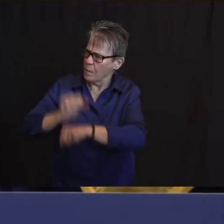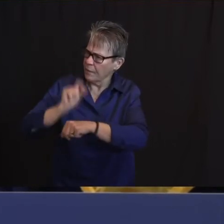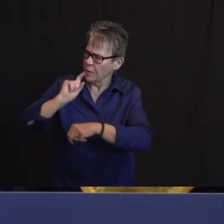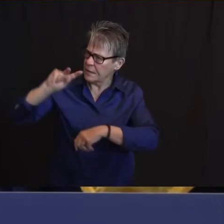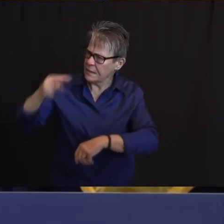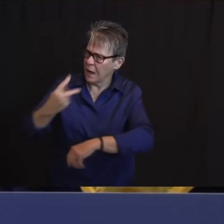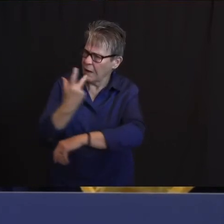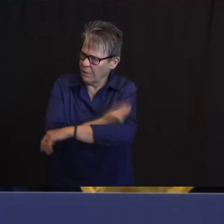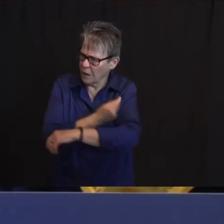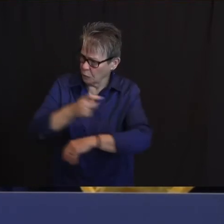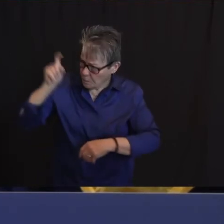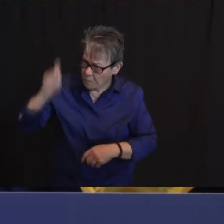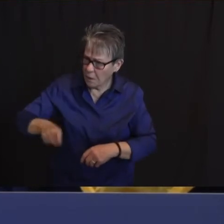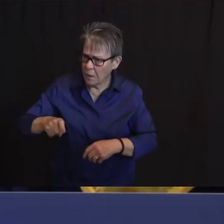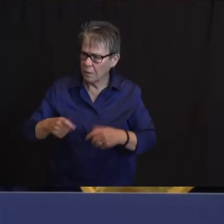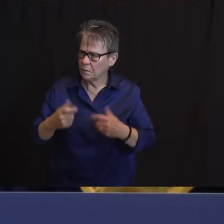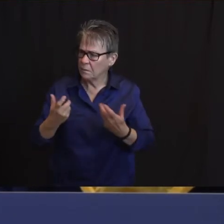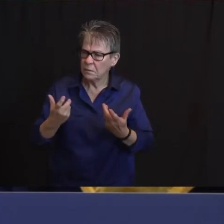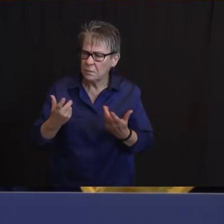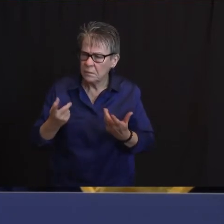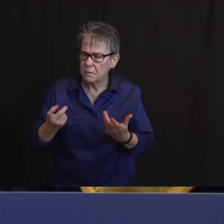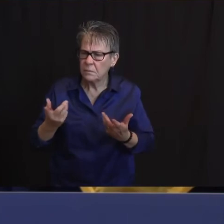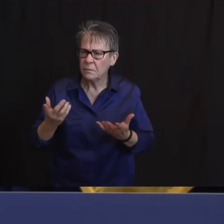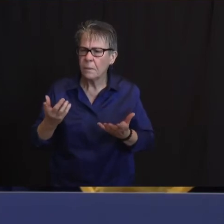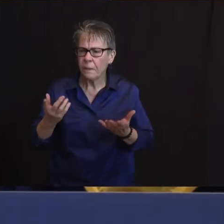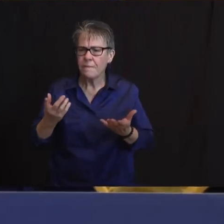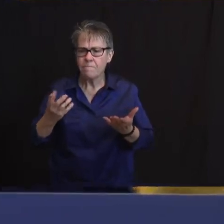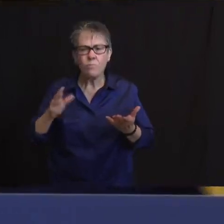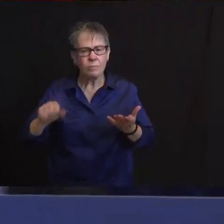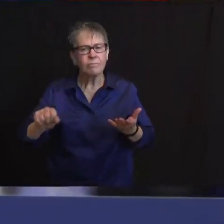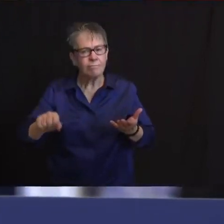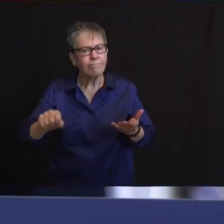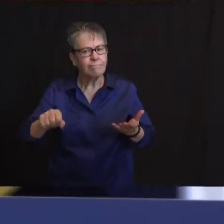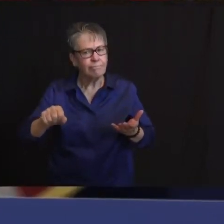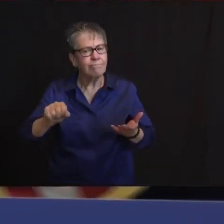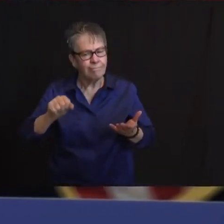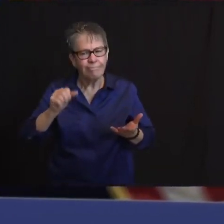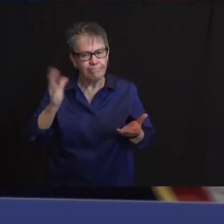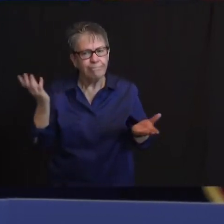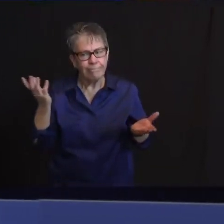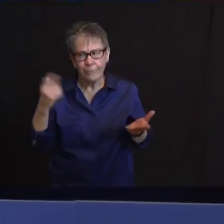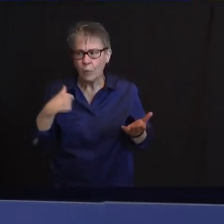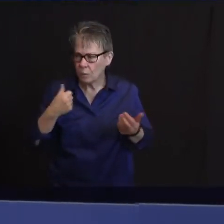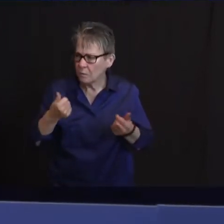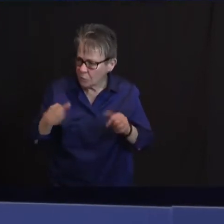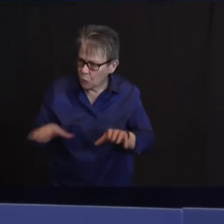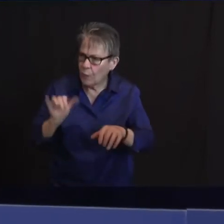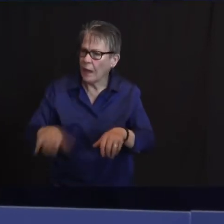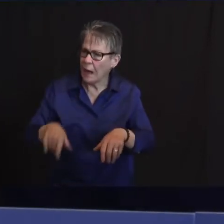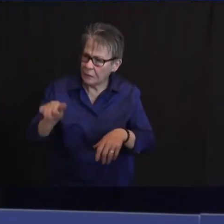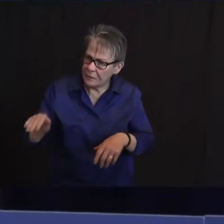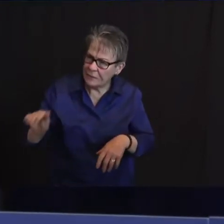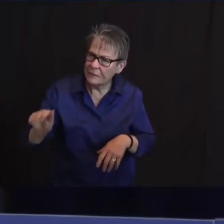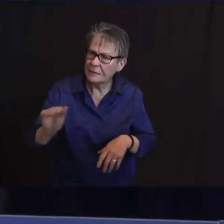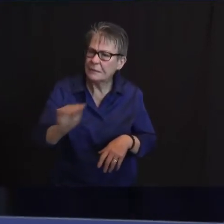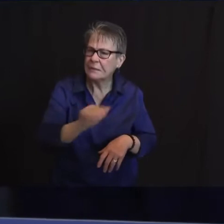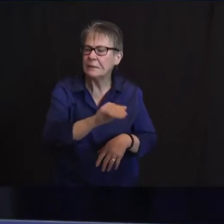that? And if not, why not? I think we have, right? Yeah, and they have all received